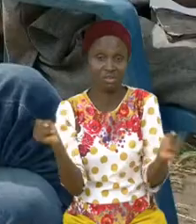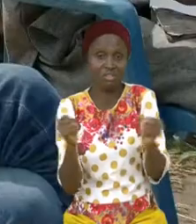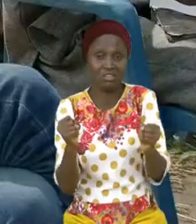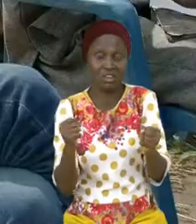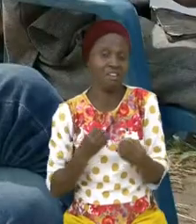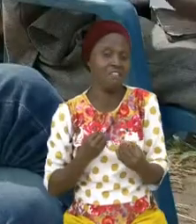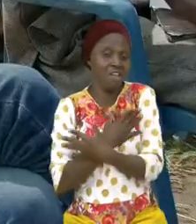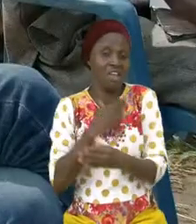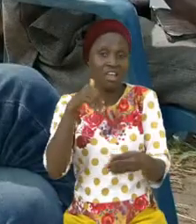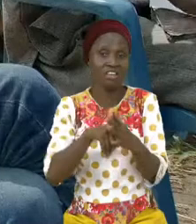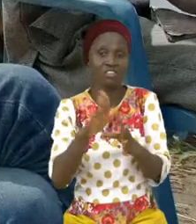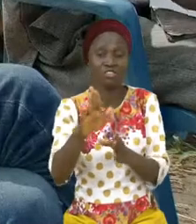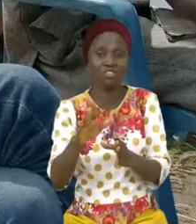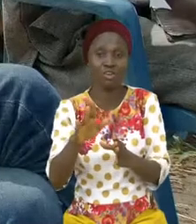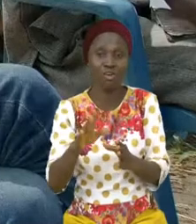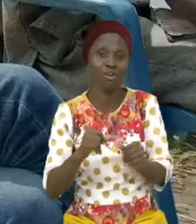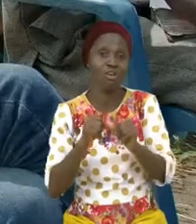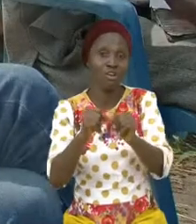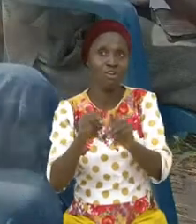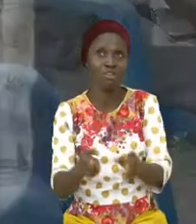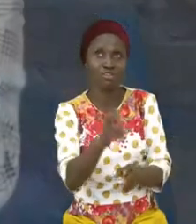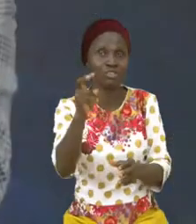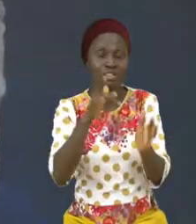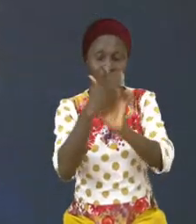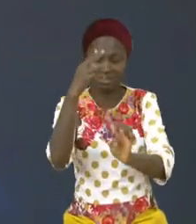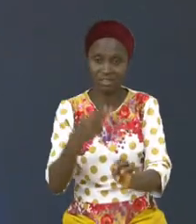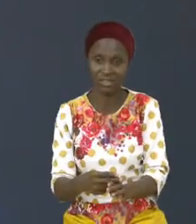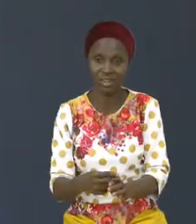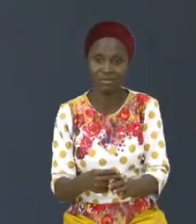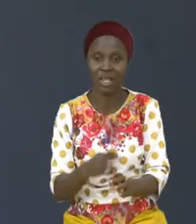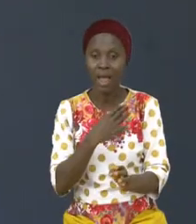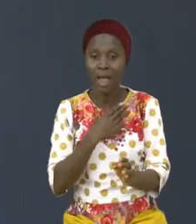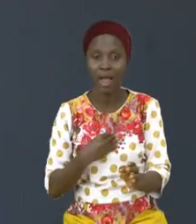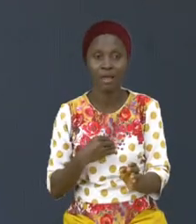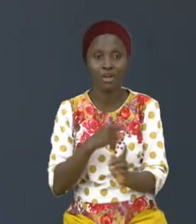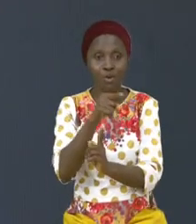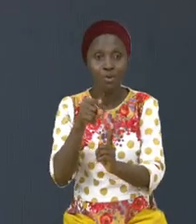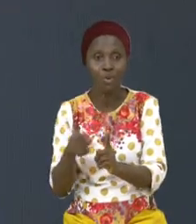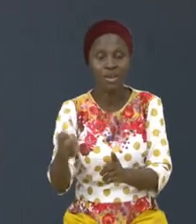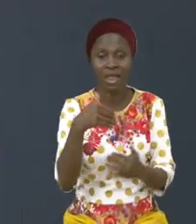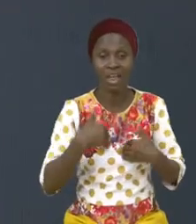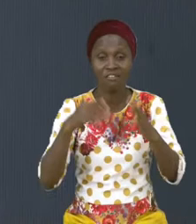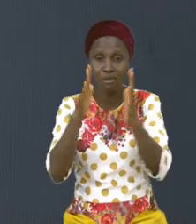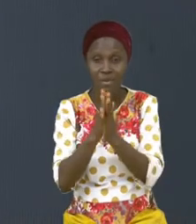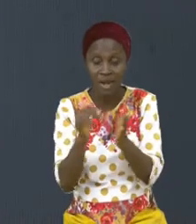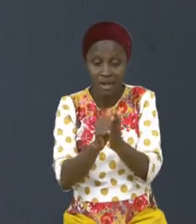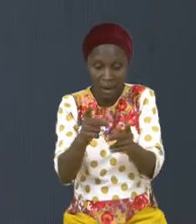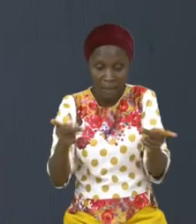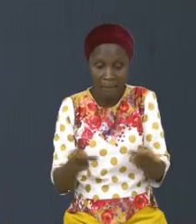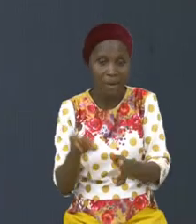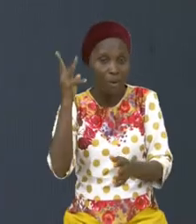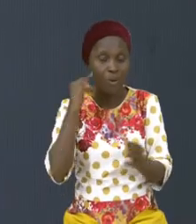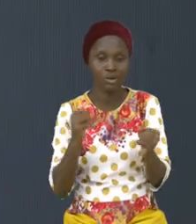opport journey and when that preached the place was shaking where they were